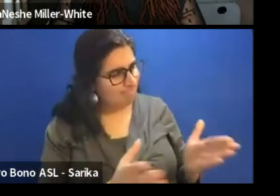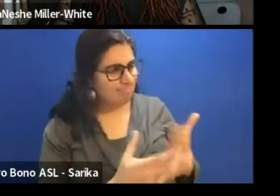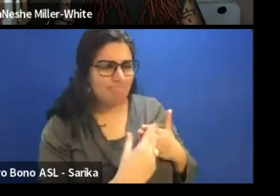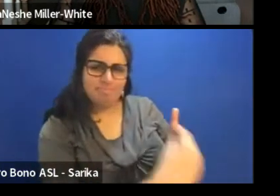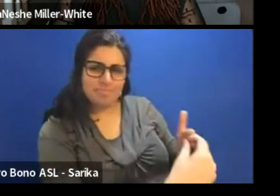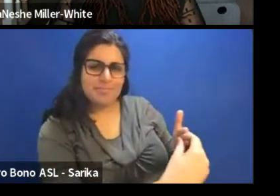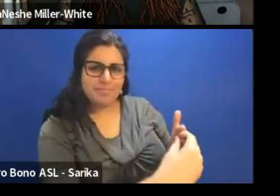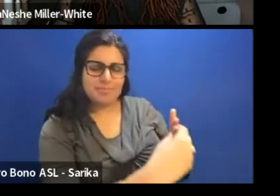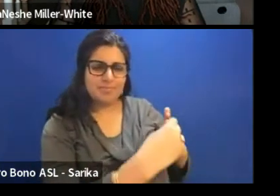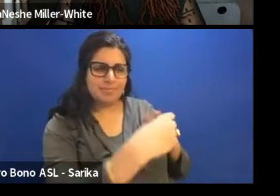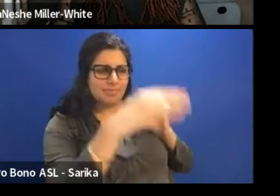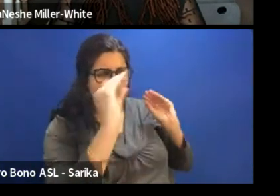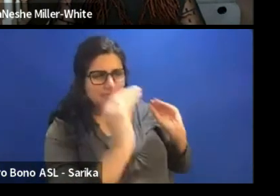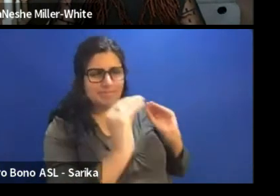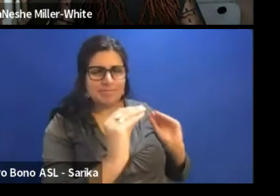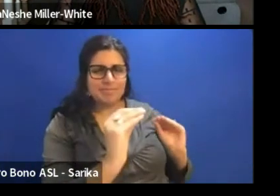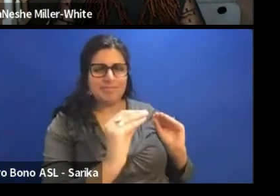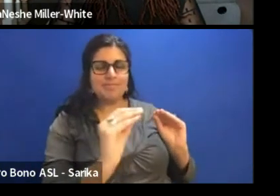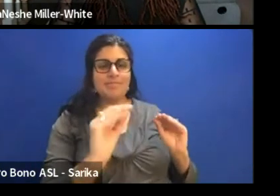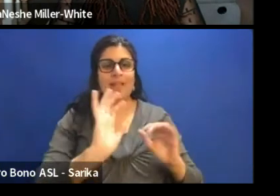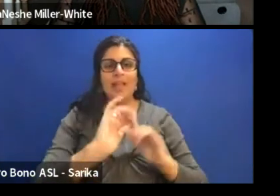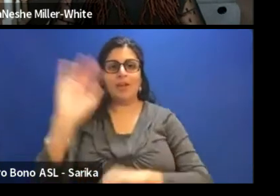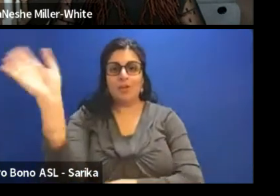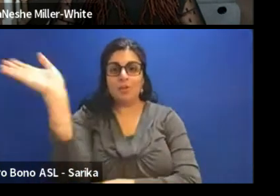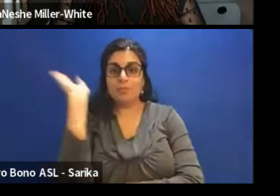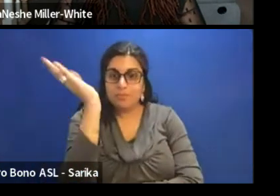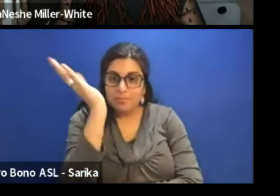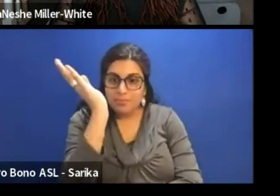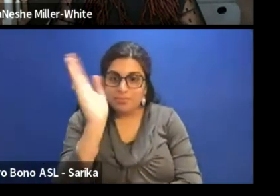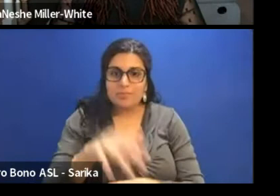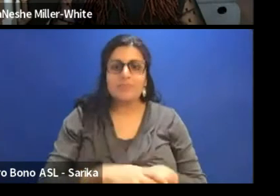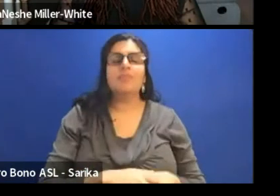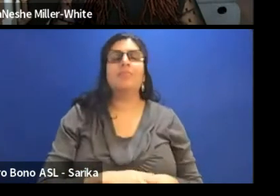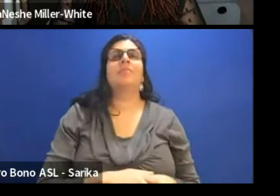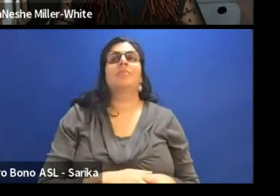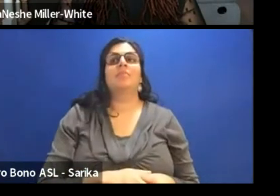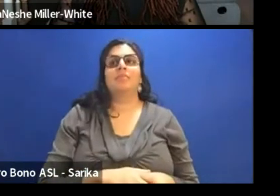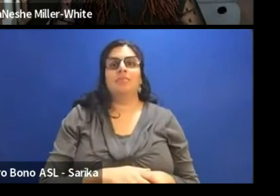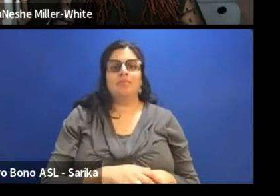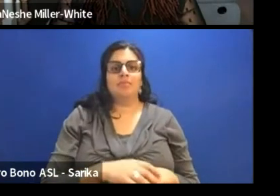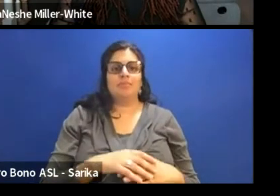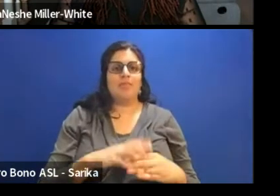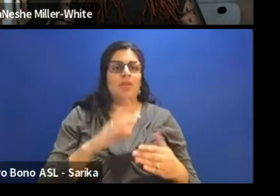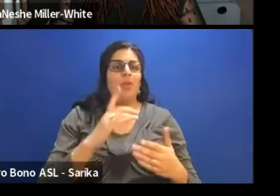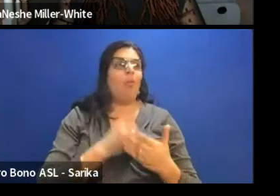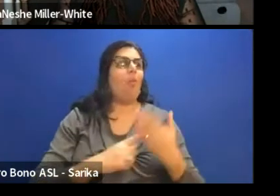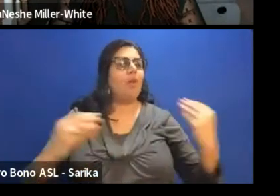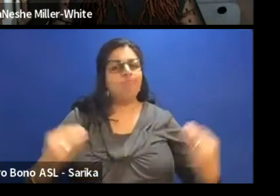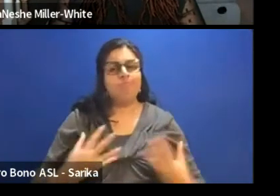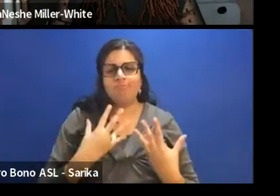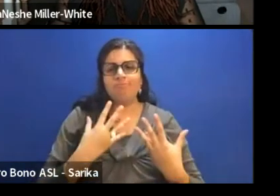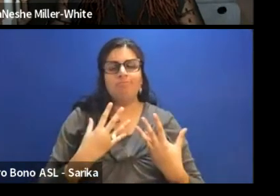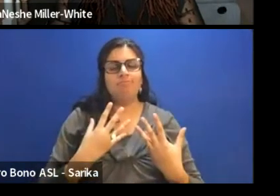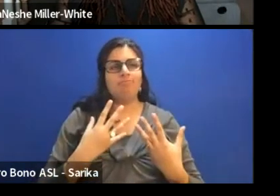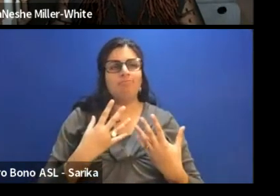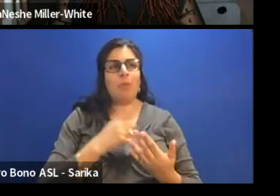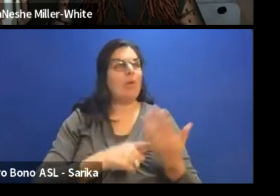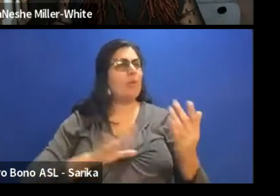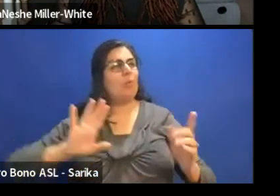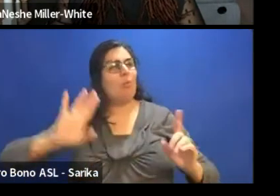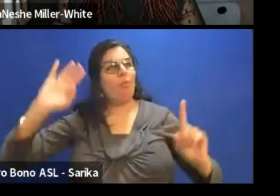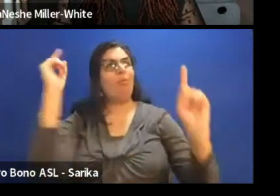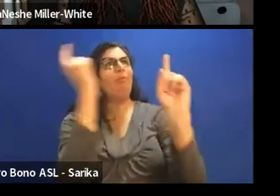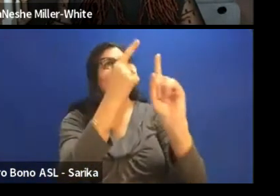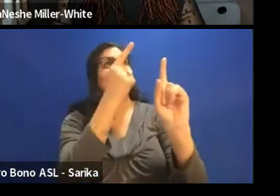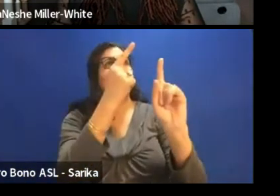in putting up a presentation and finding out what moves you, you know, what's your guiding star, what you want to happen,